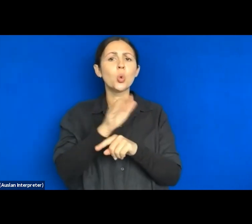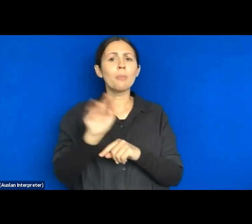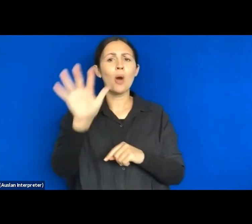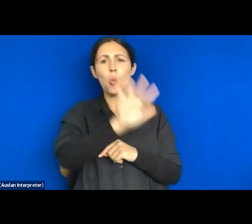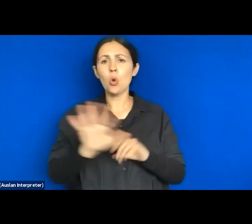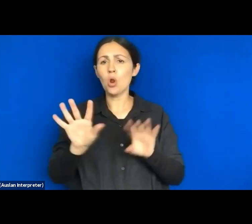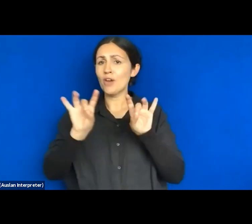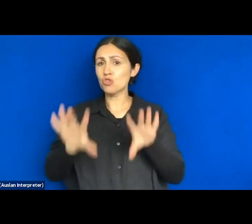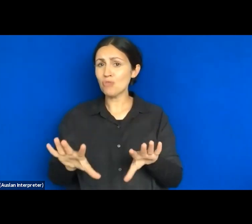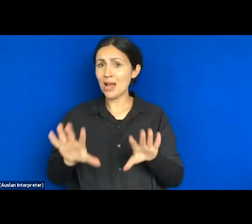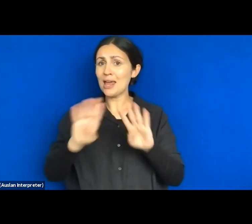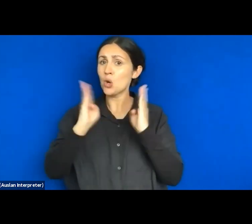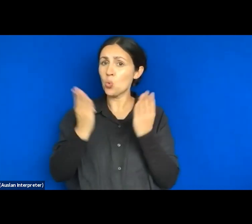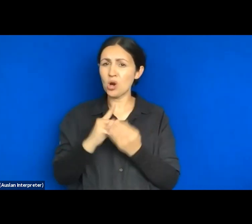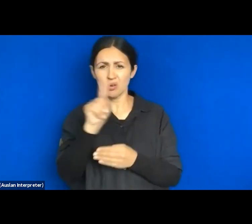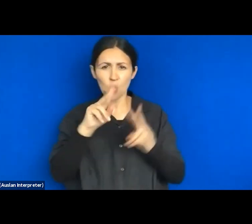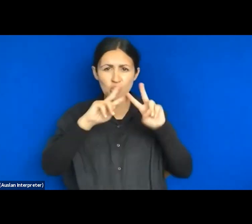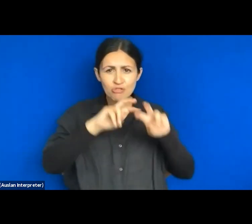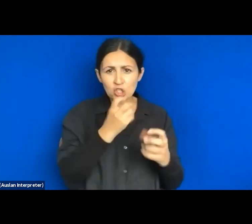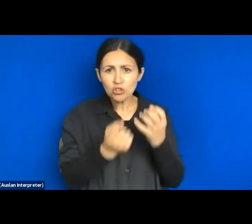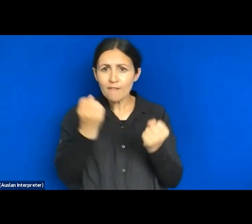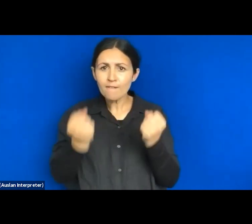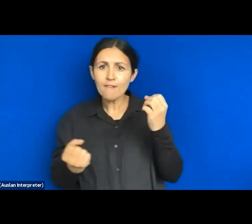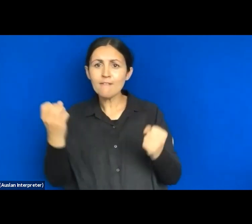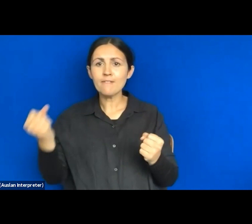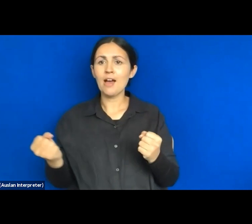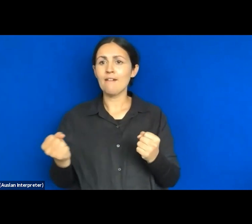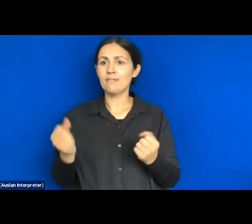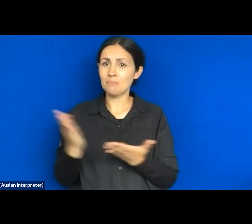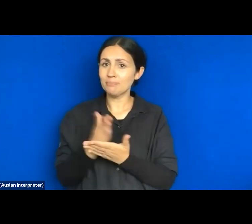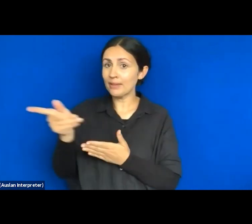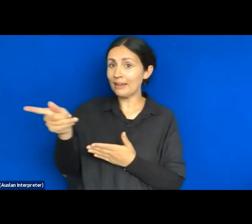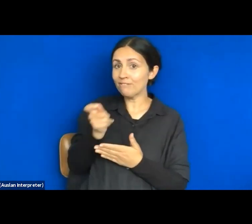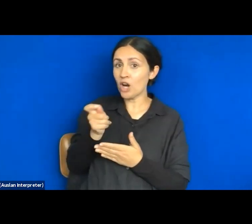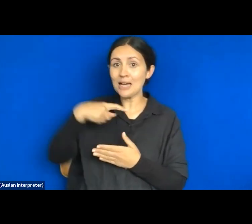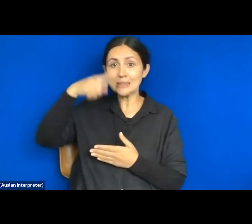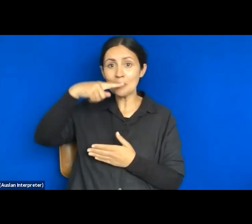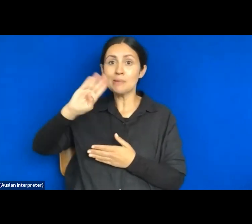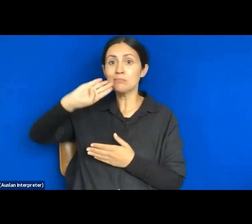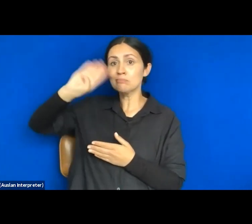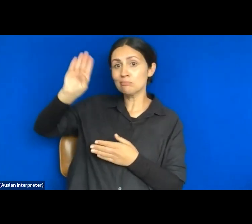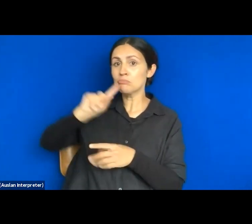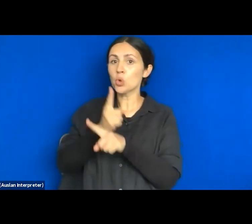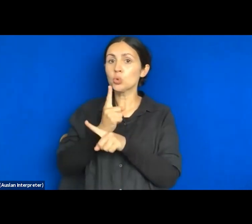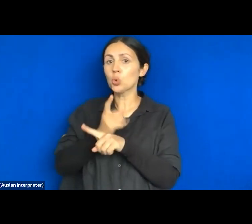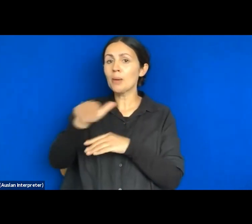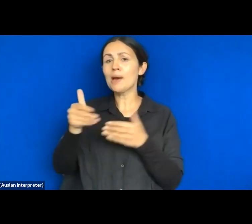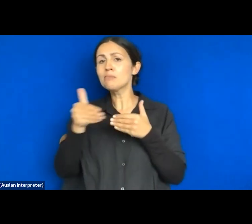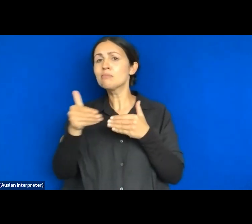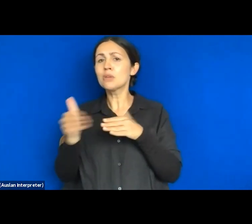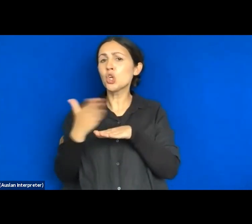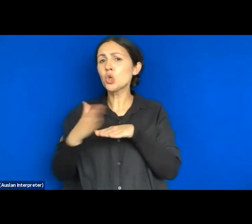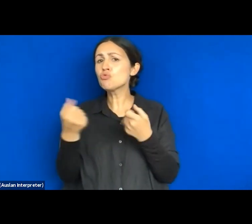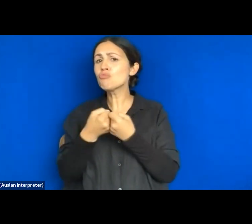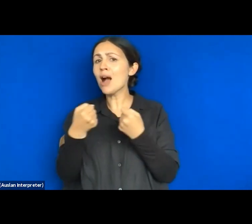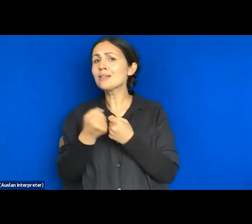and at NDARC, and trying to bring some experts together in the field of emerging pharmaceutical drugs today, looking at psychedelics